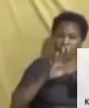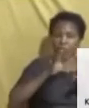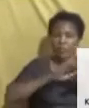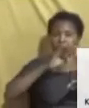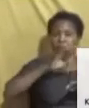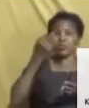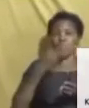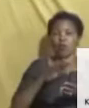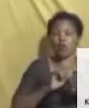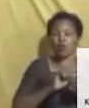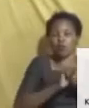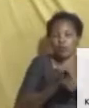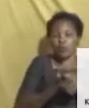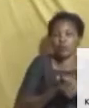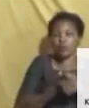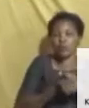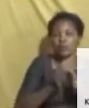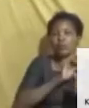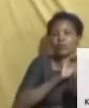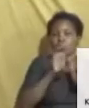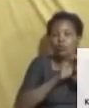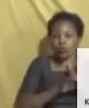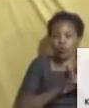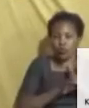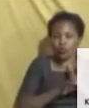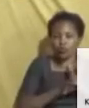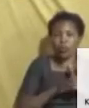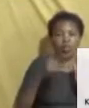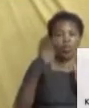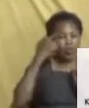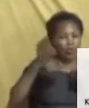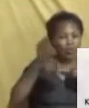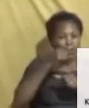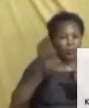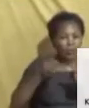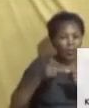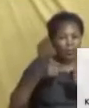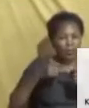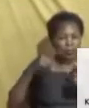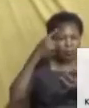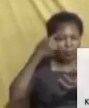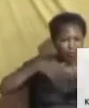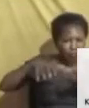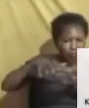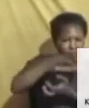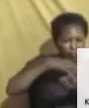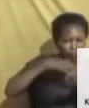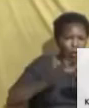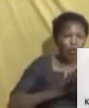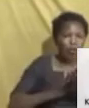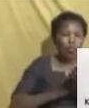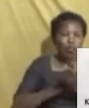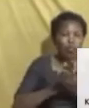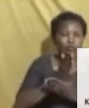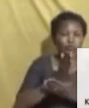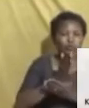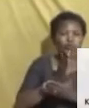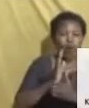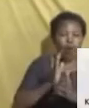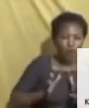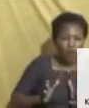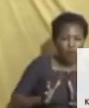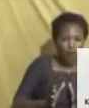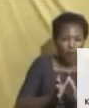power contemplated the destruction through the superimposition of a